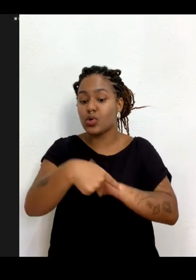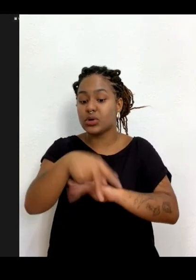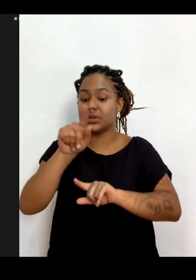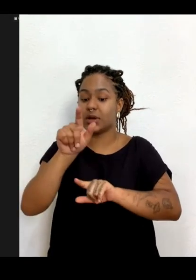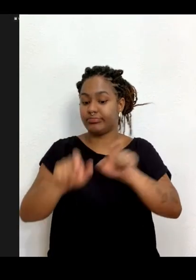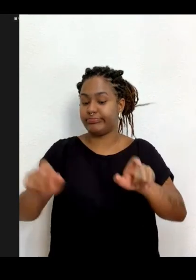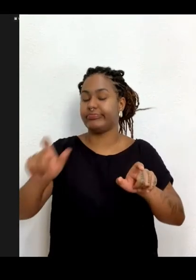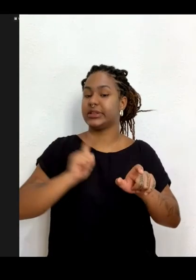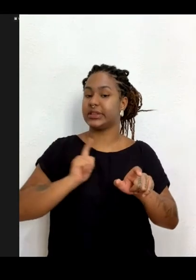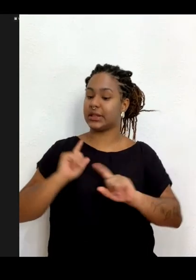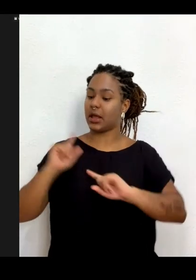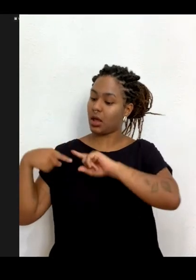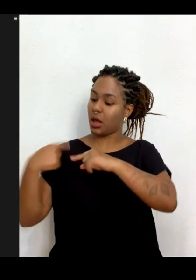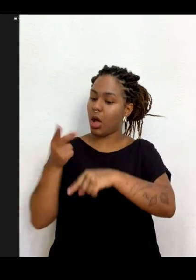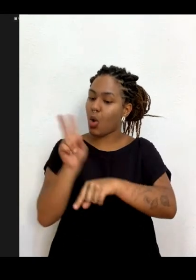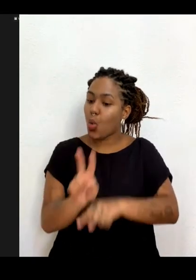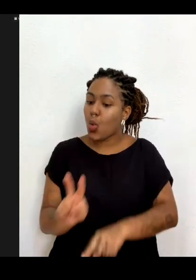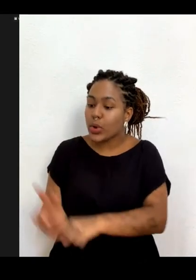foreign